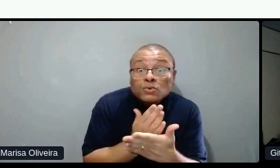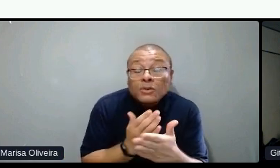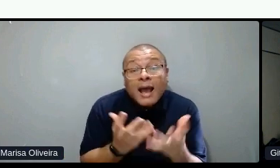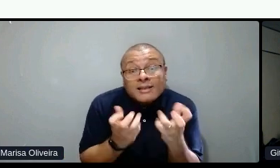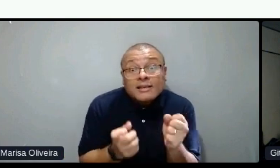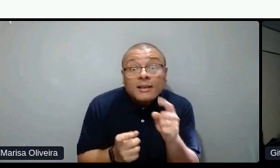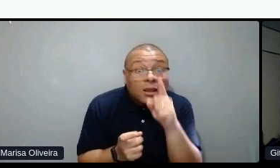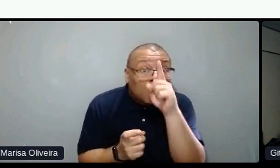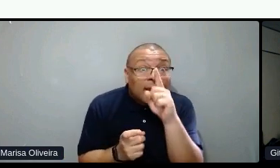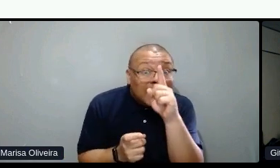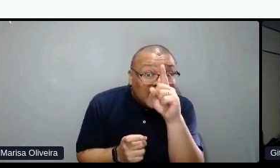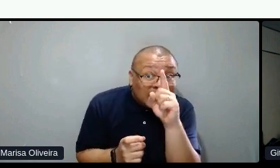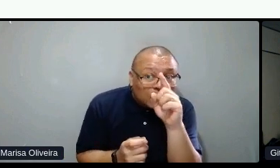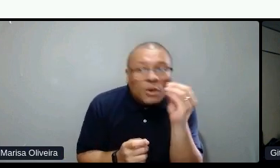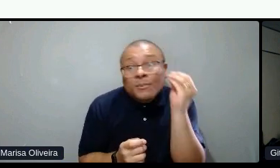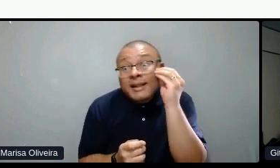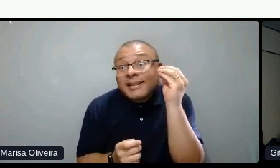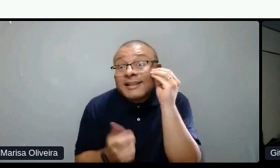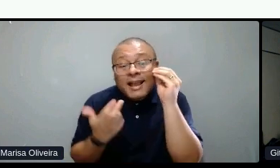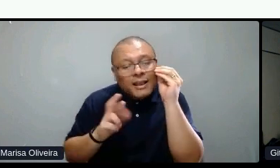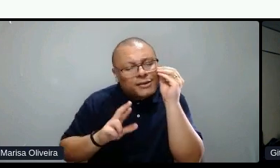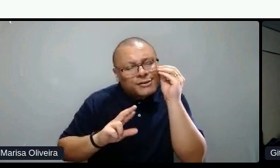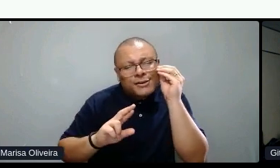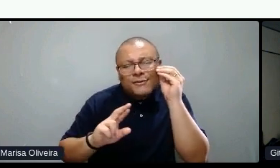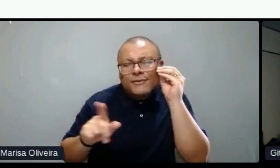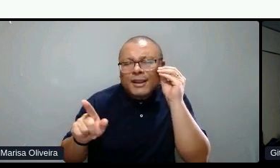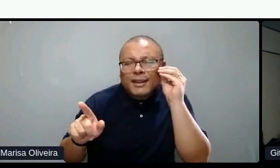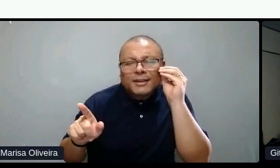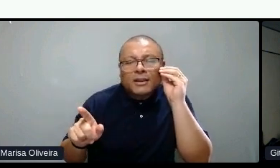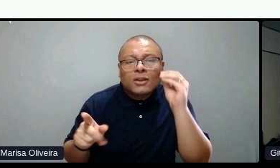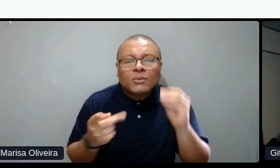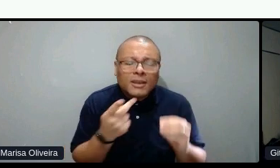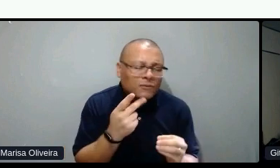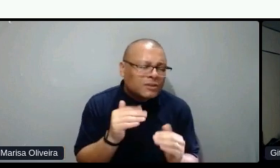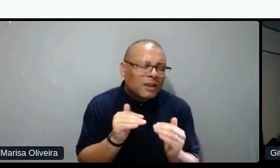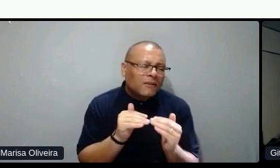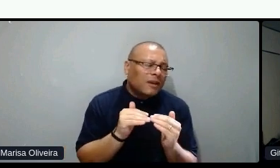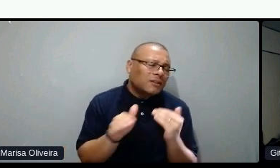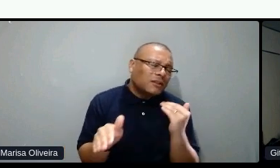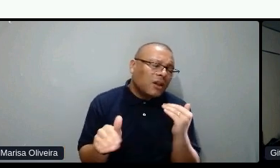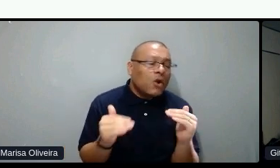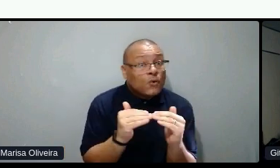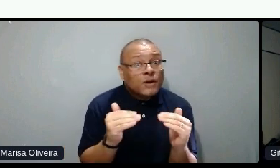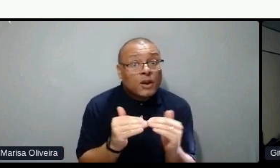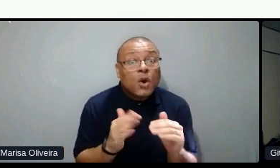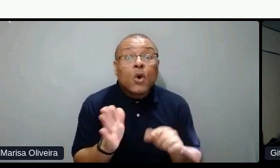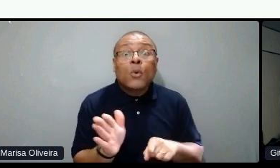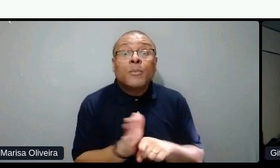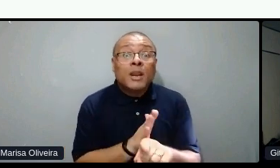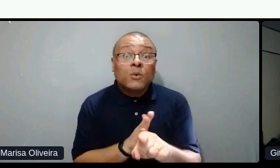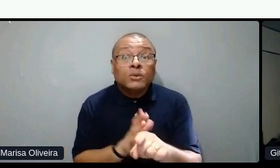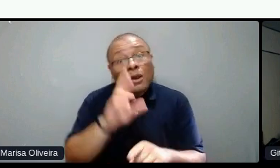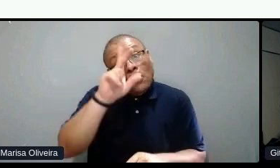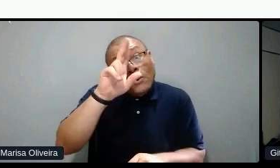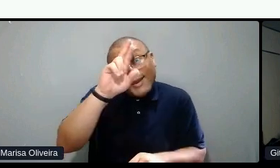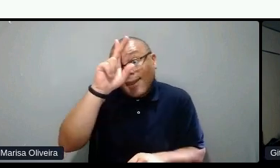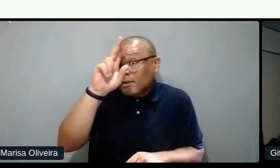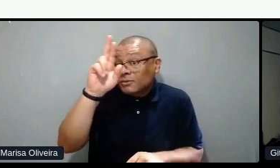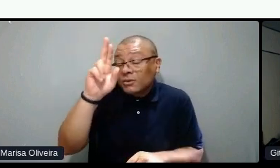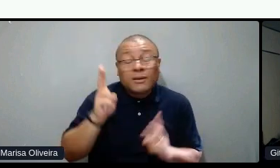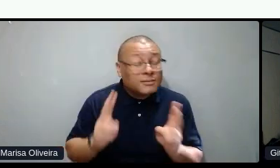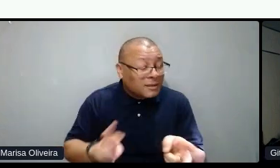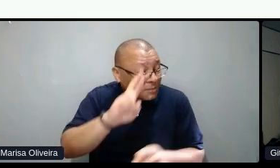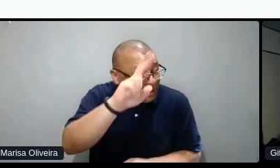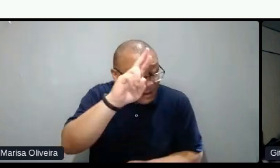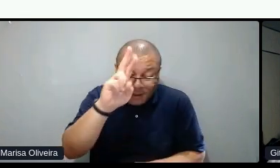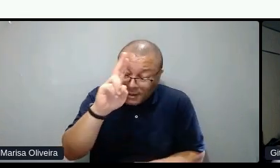instance. It's about not being afraid to disagree or ask these questions or make mistakes. We all make